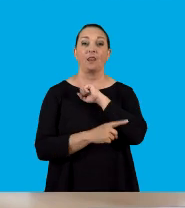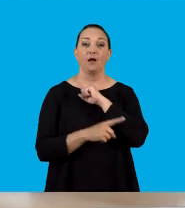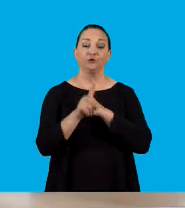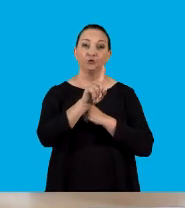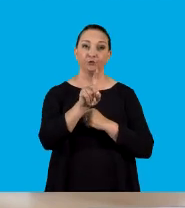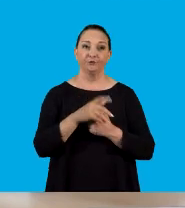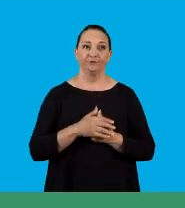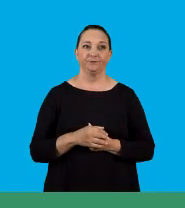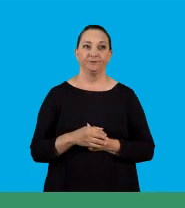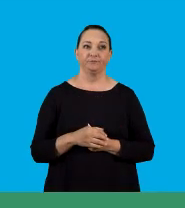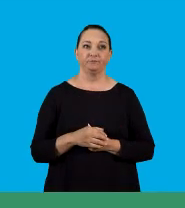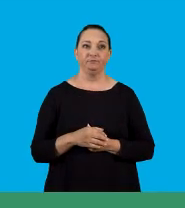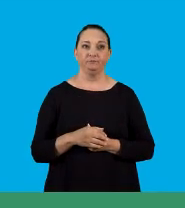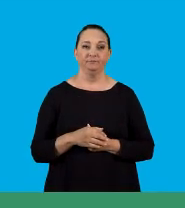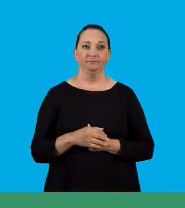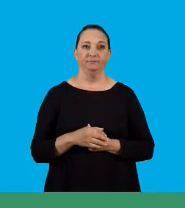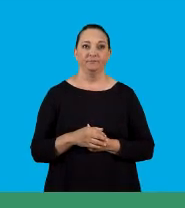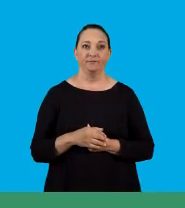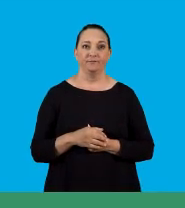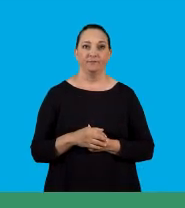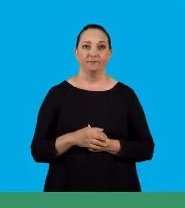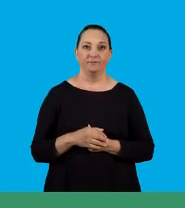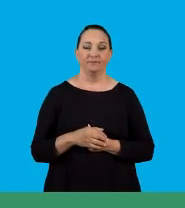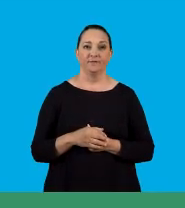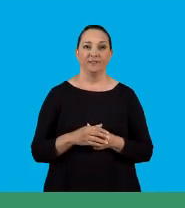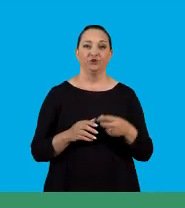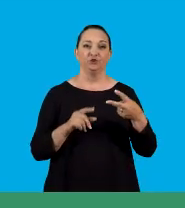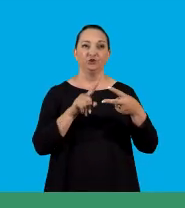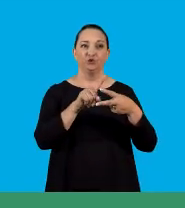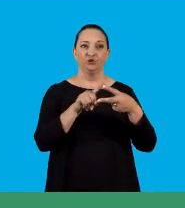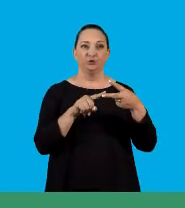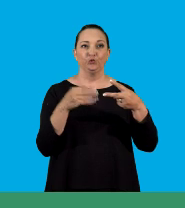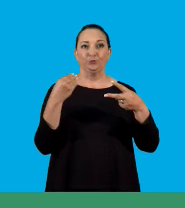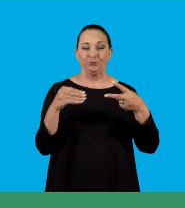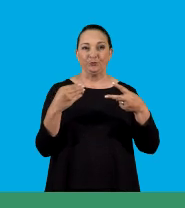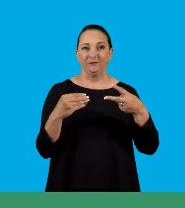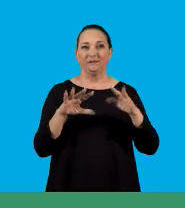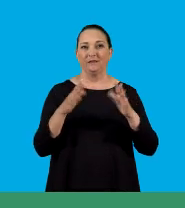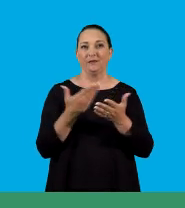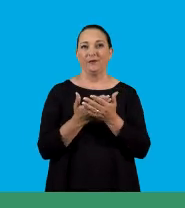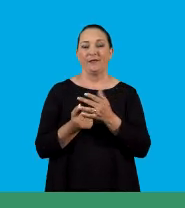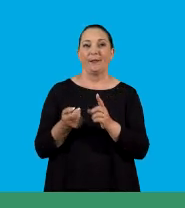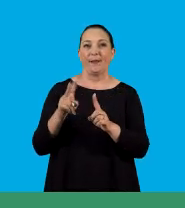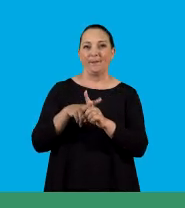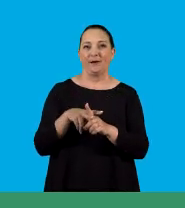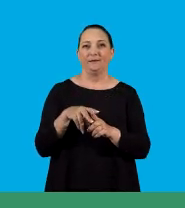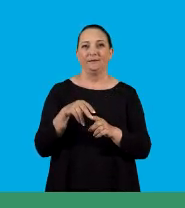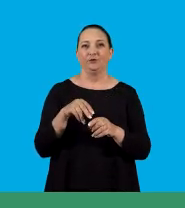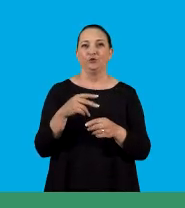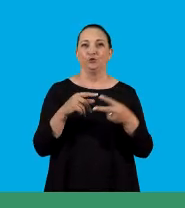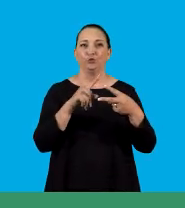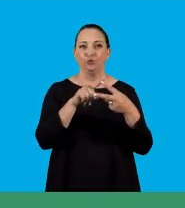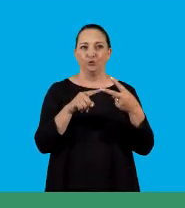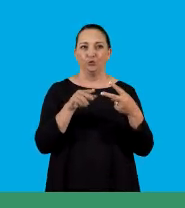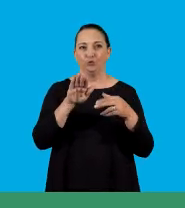last question. The last question says to you, suggest to businesses the application of any 2 steps of the PDCA